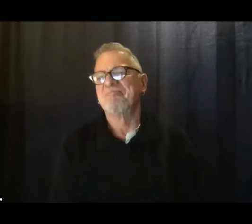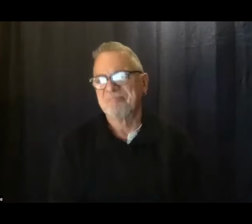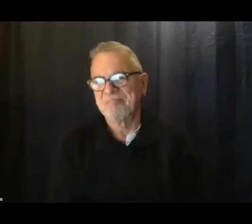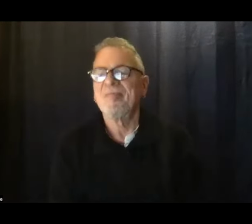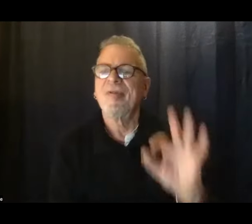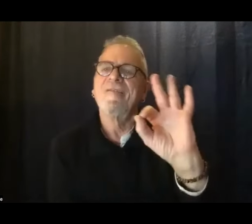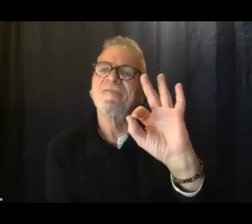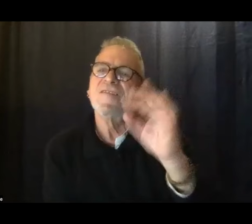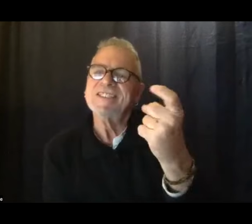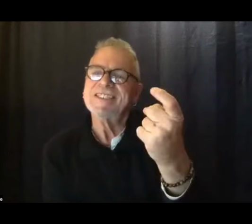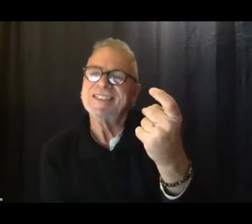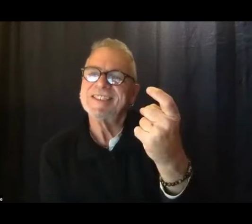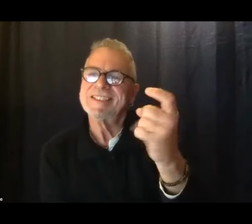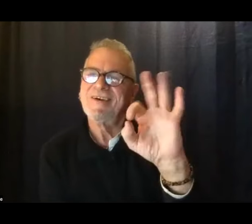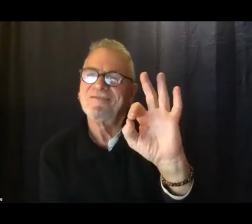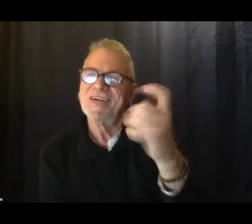Off.